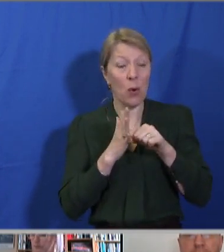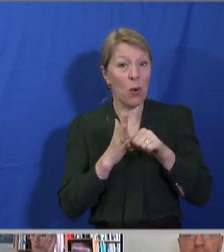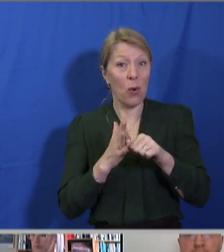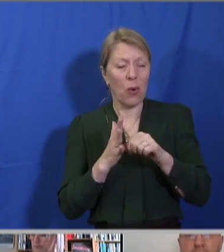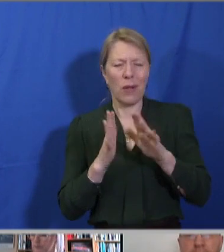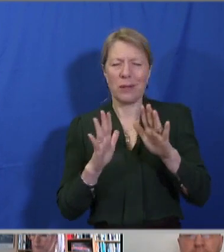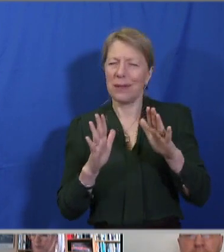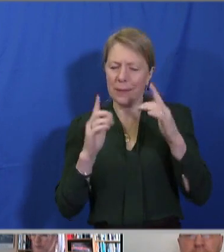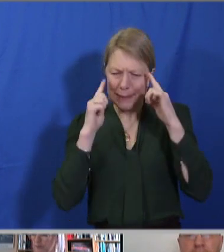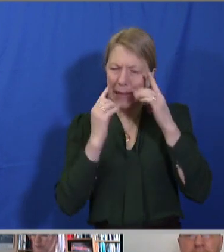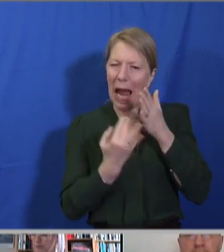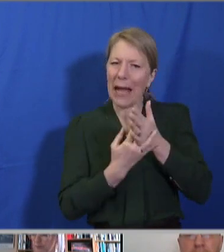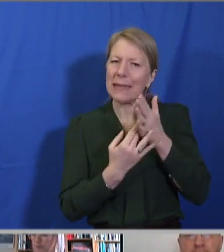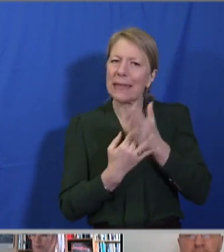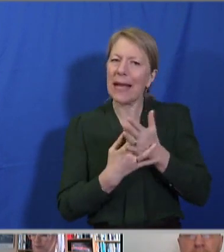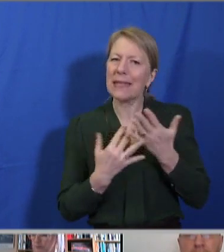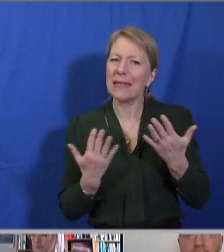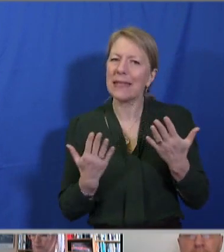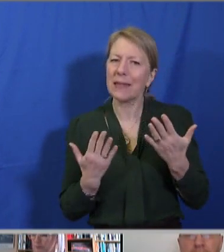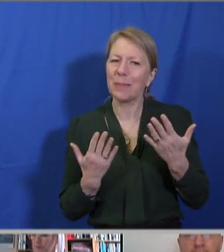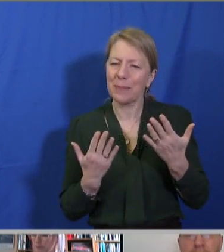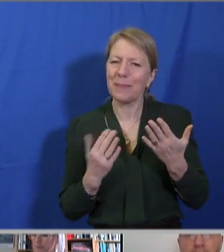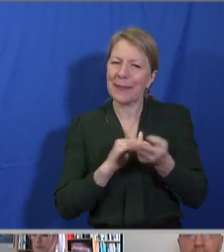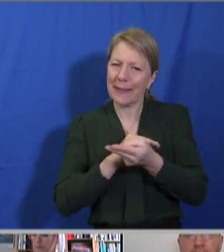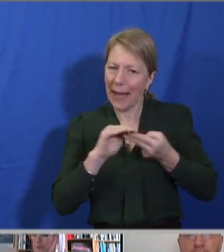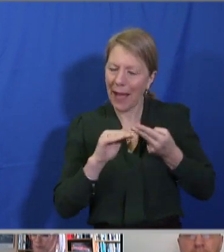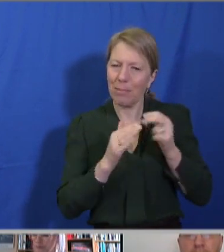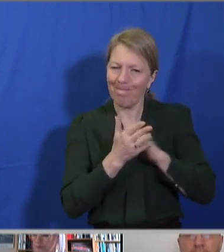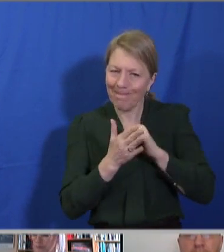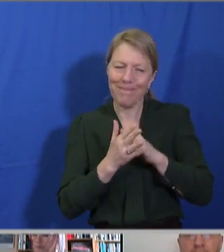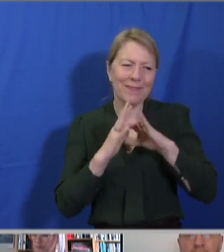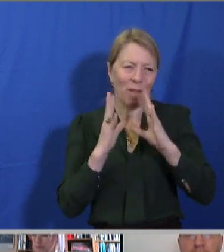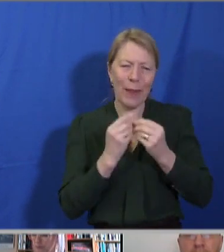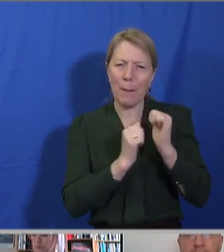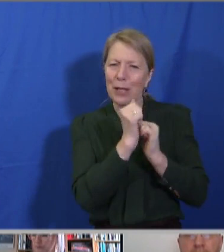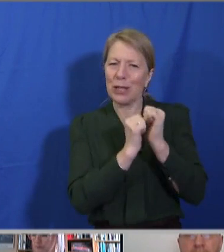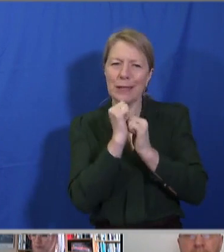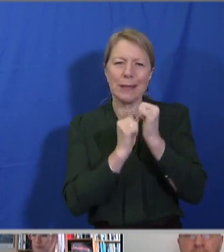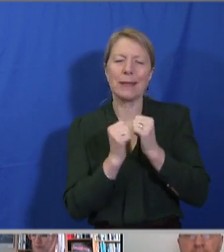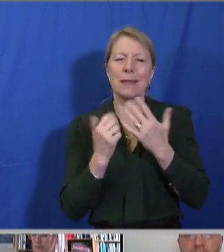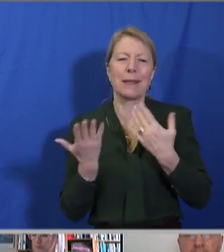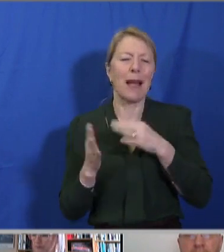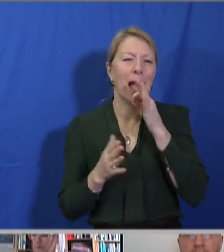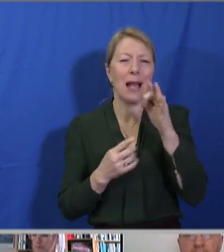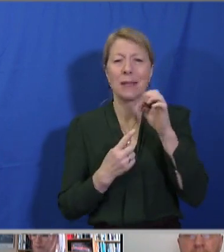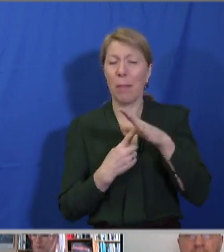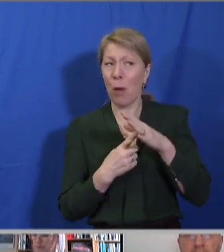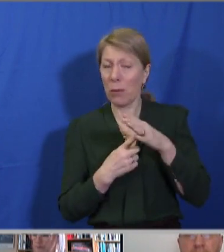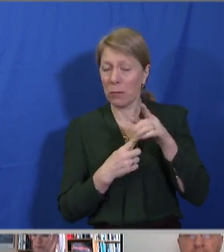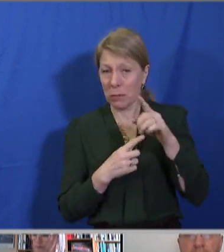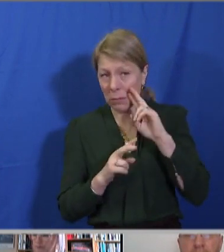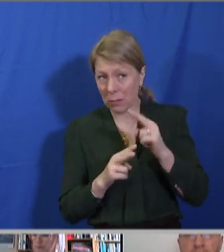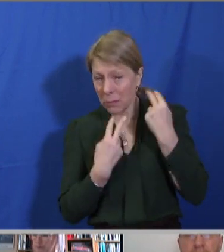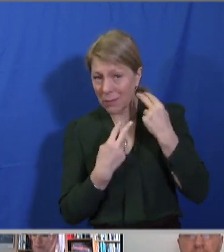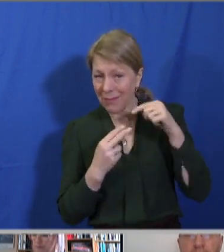So I would like to ask the department to commit to investigating what those issues actually are and to